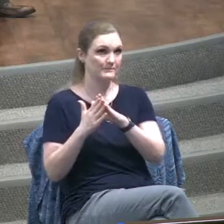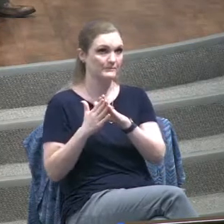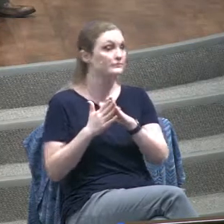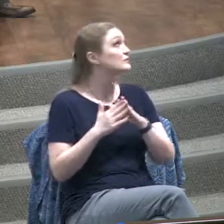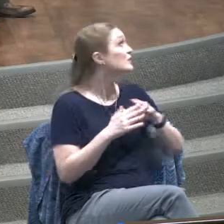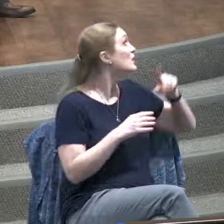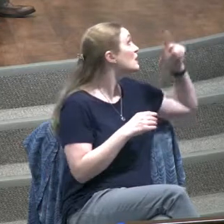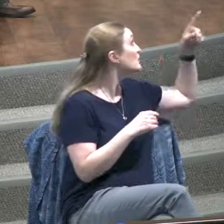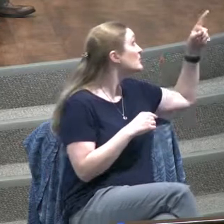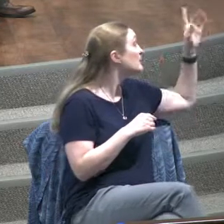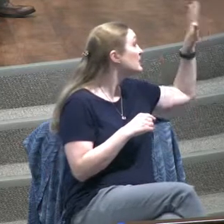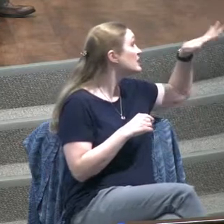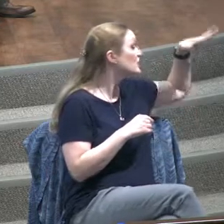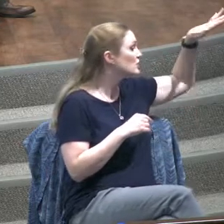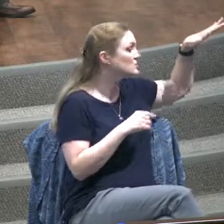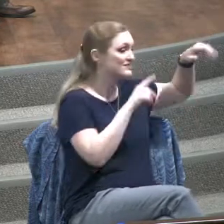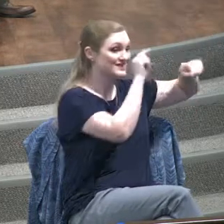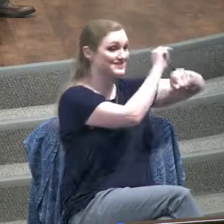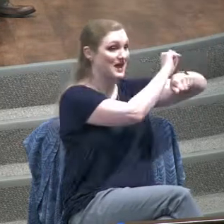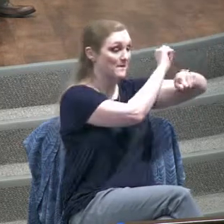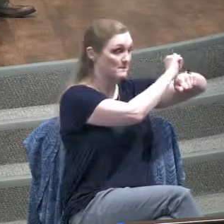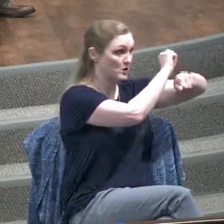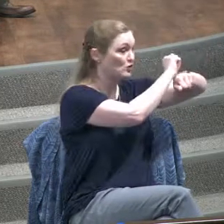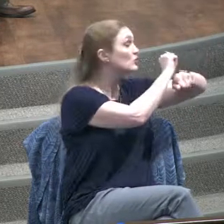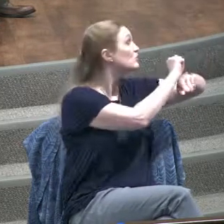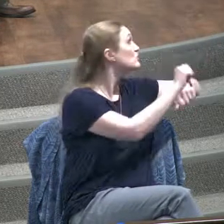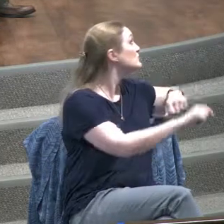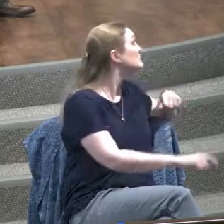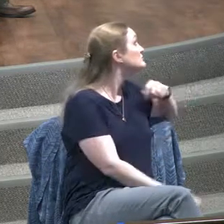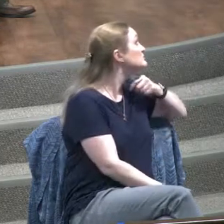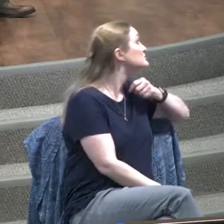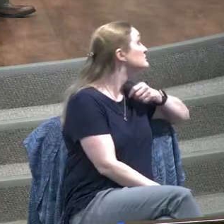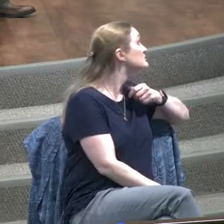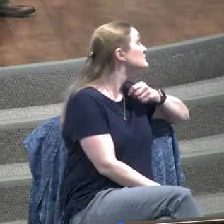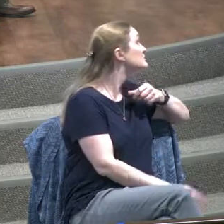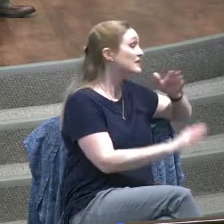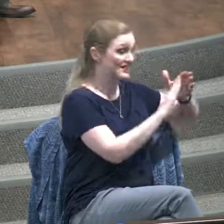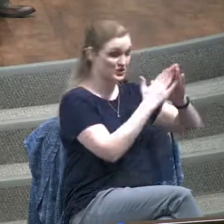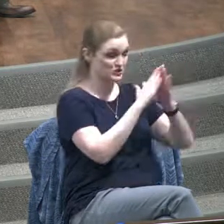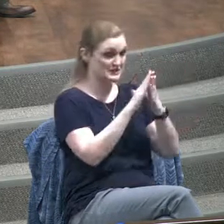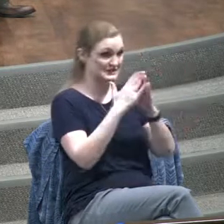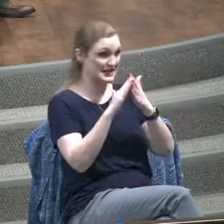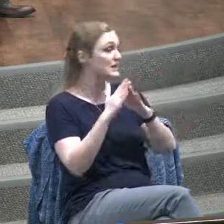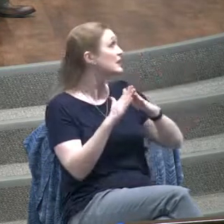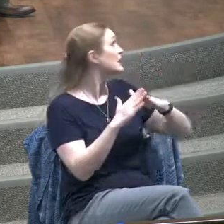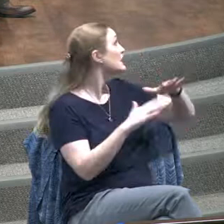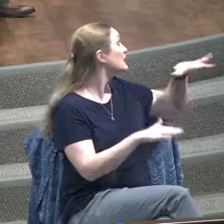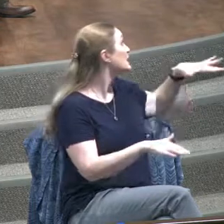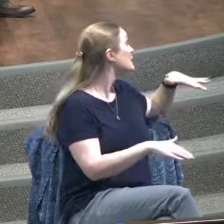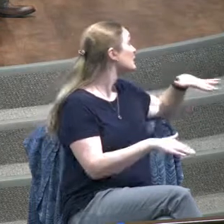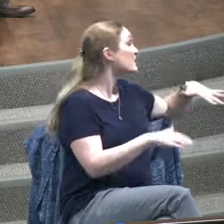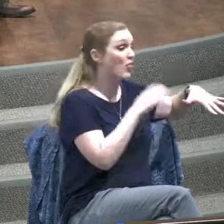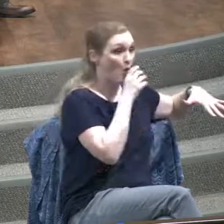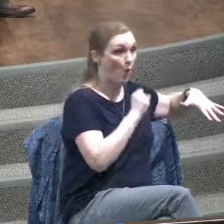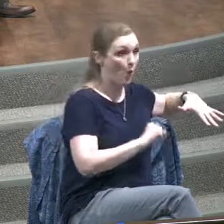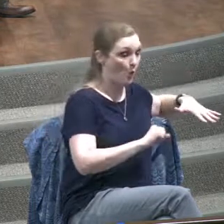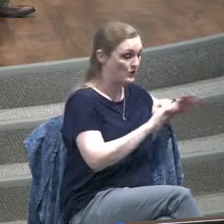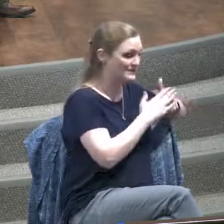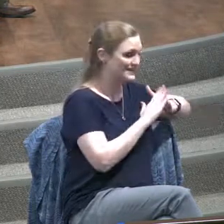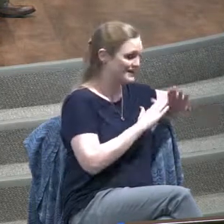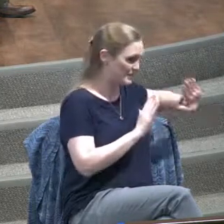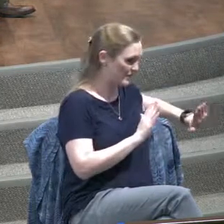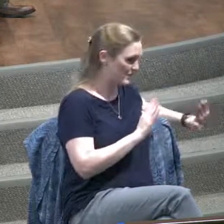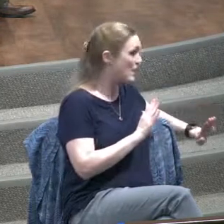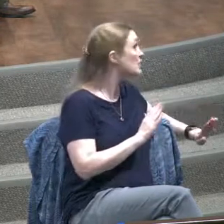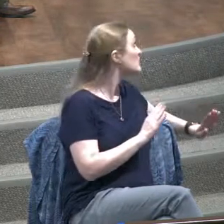is the temple, where Zerubbabel's temple is. Here's the city. Here's kind of the old city here, and there